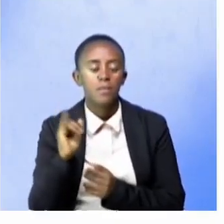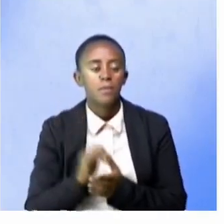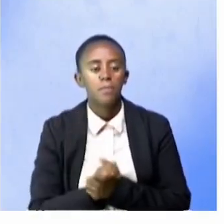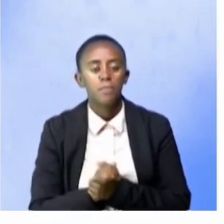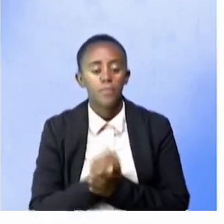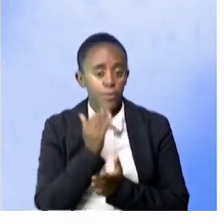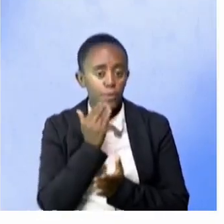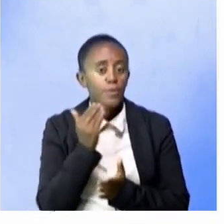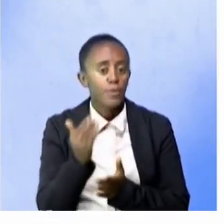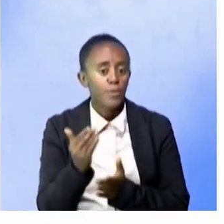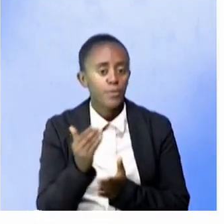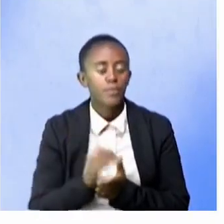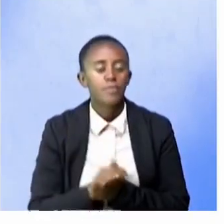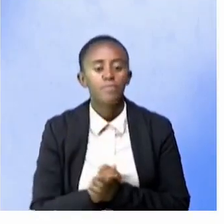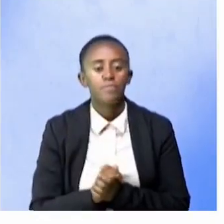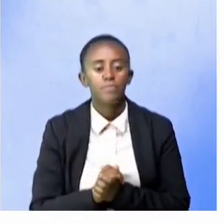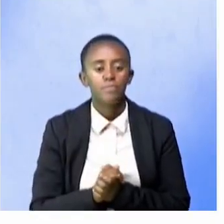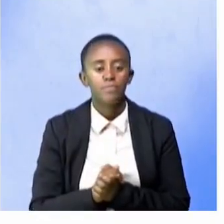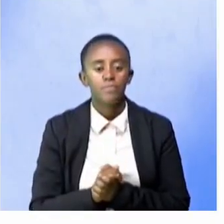Good.